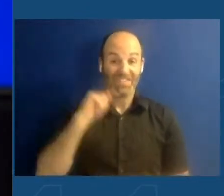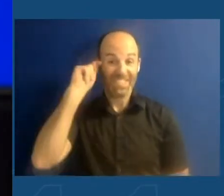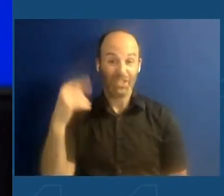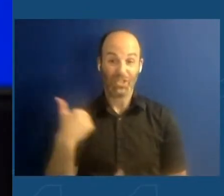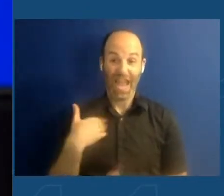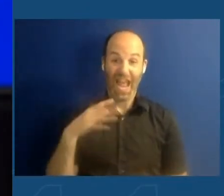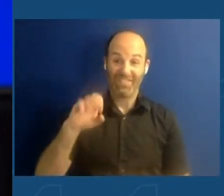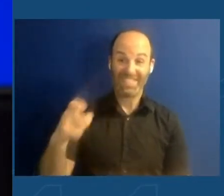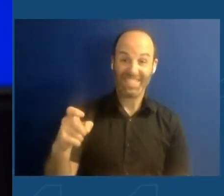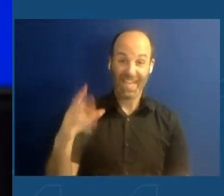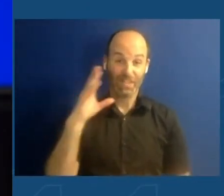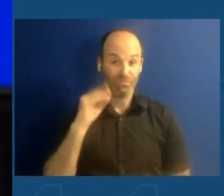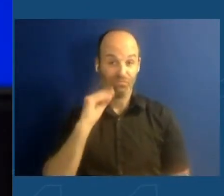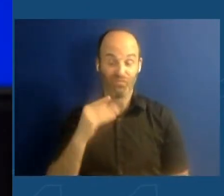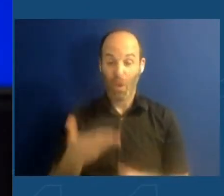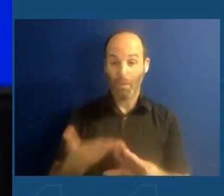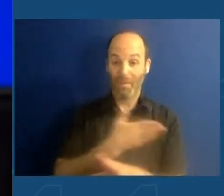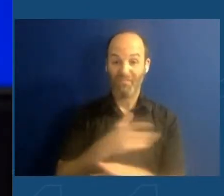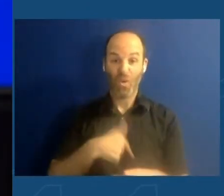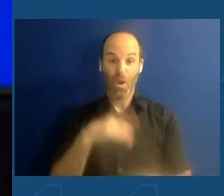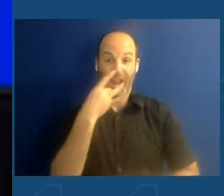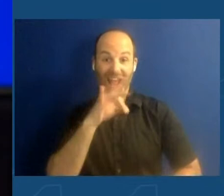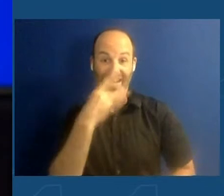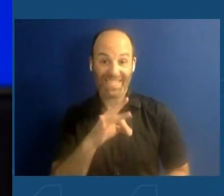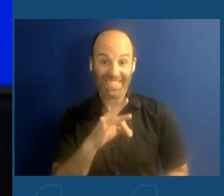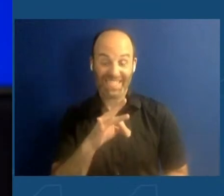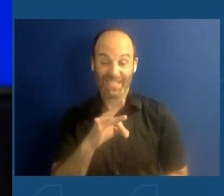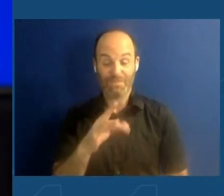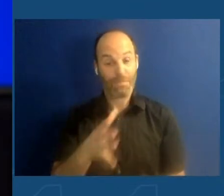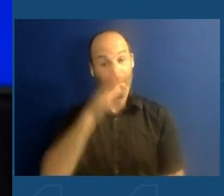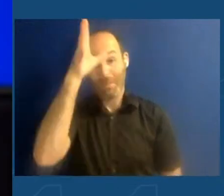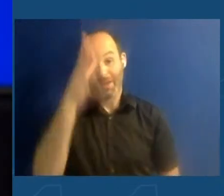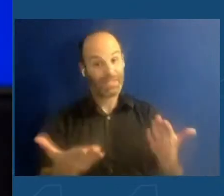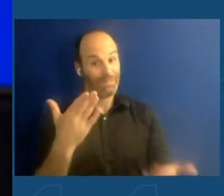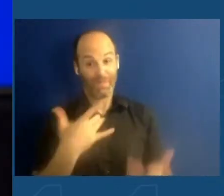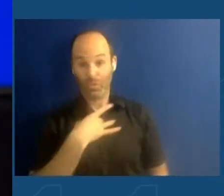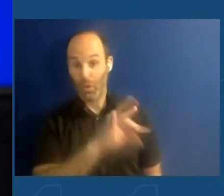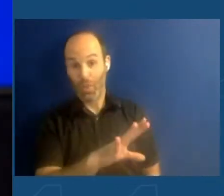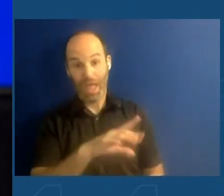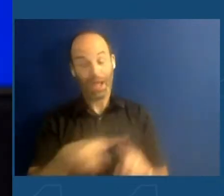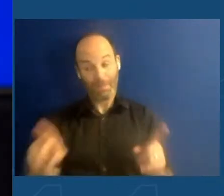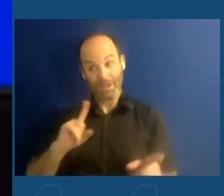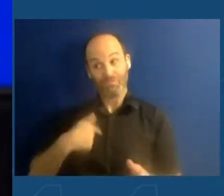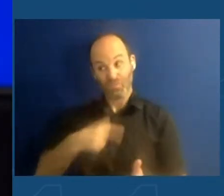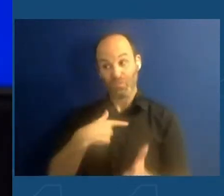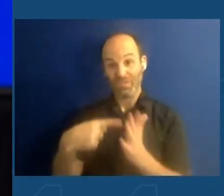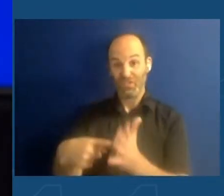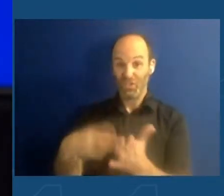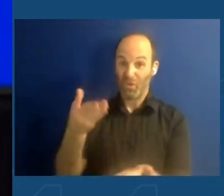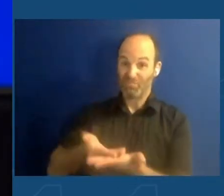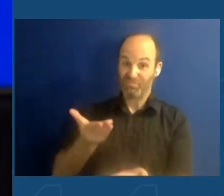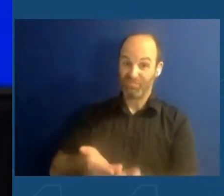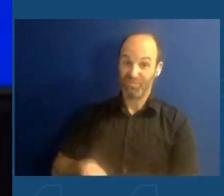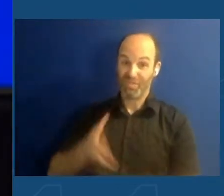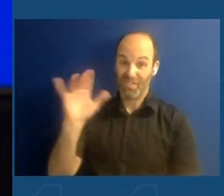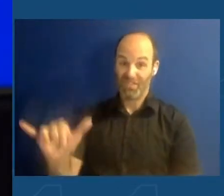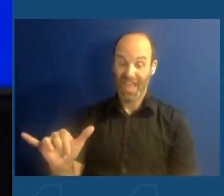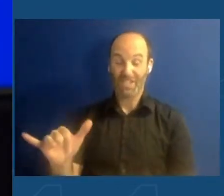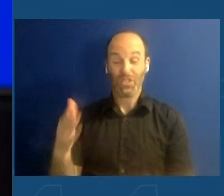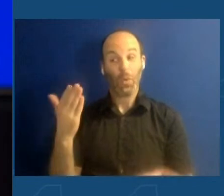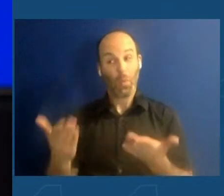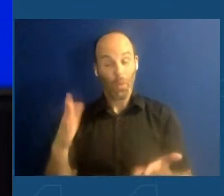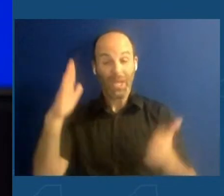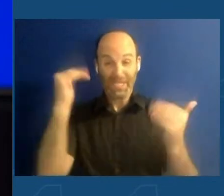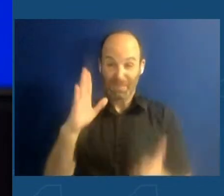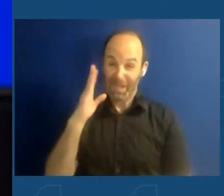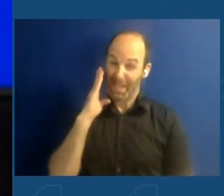like that or not. That's what our data show. So we expect that we will see cases diagnosed in children related